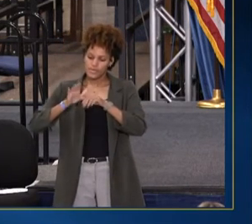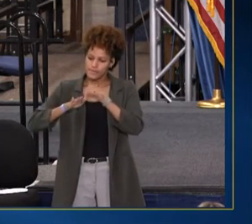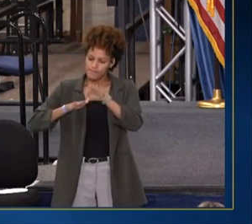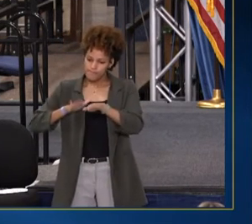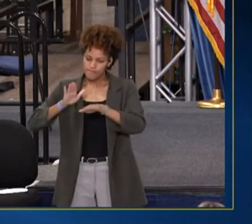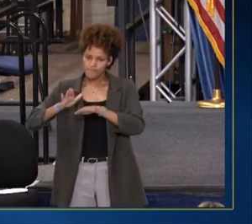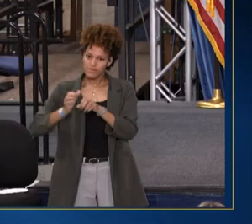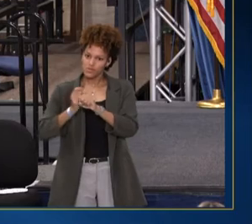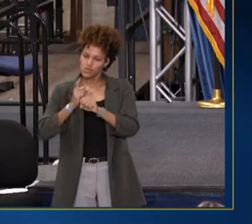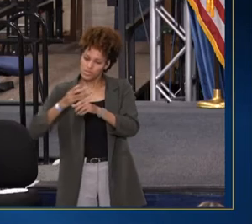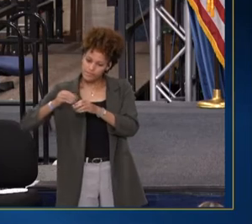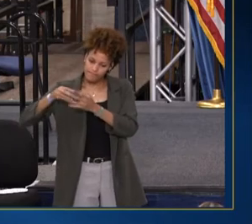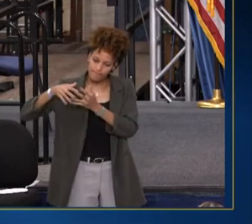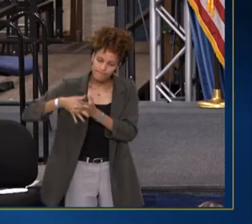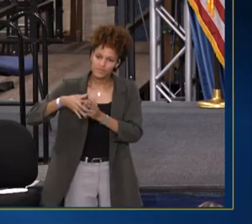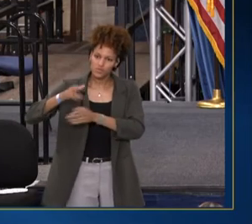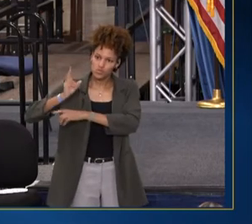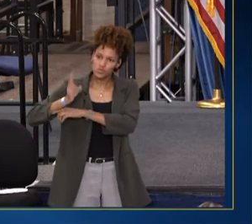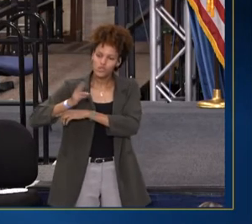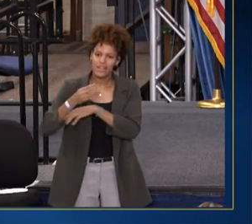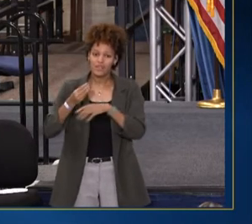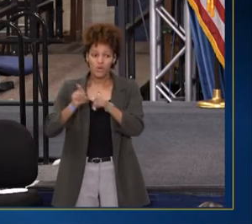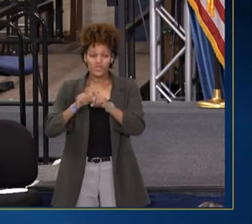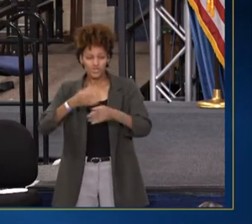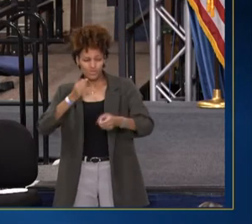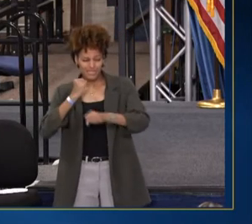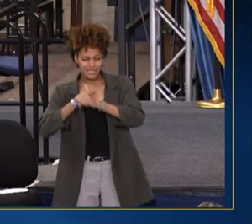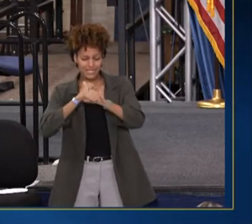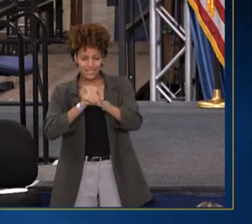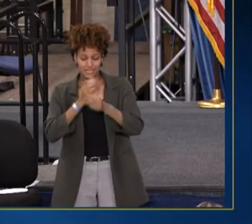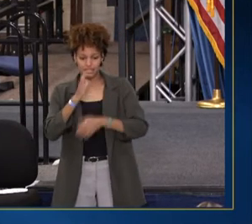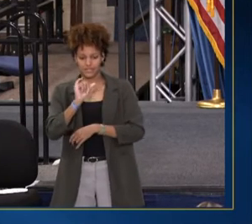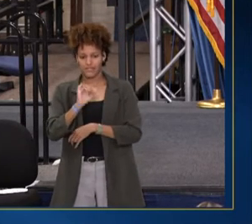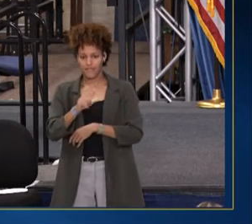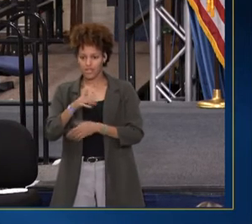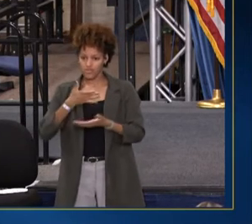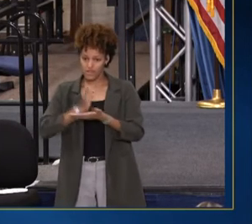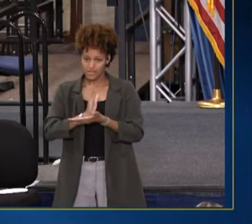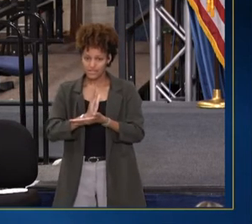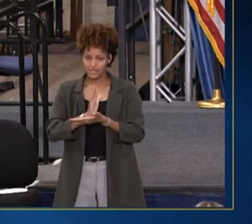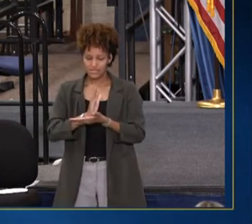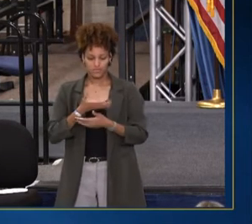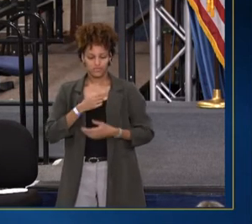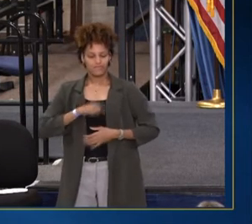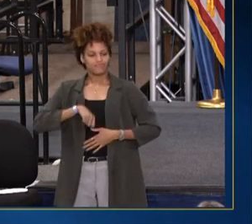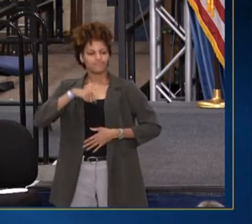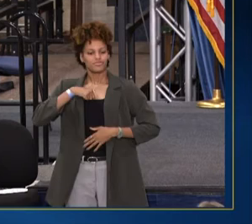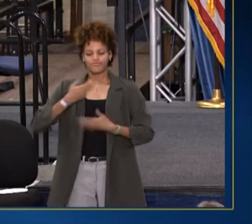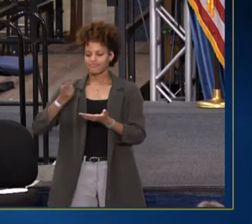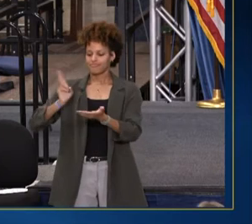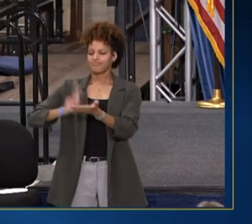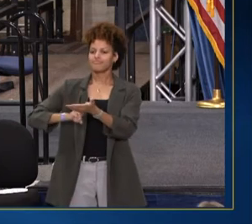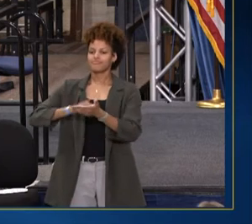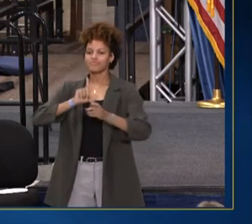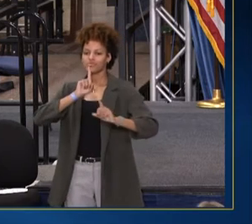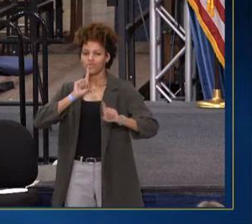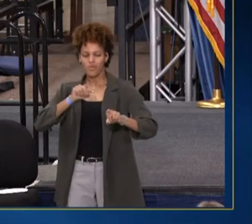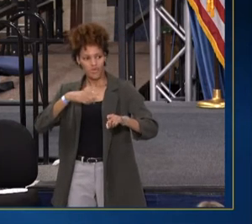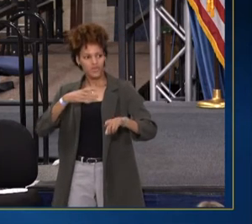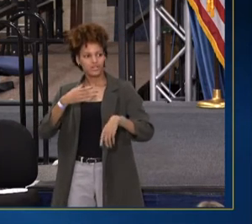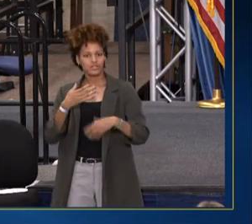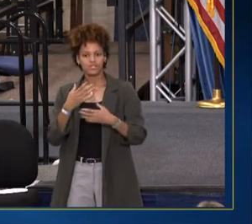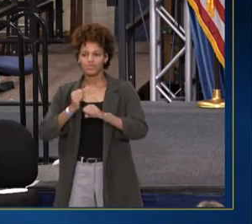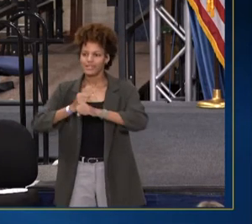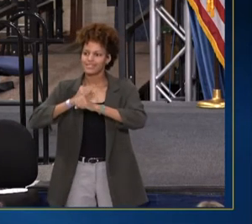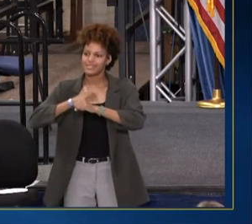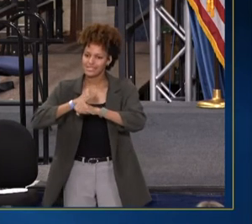of the LGBTQ plus community and protect civil rights. He was proud to sign the executive order directing federal agencies to